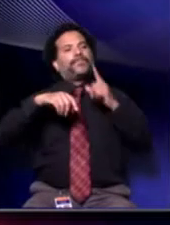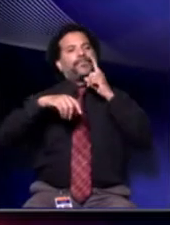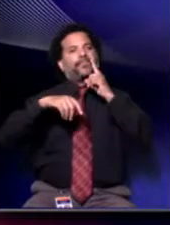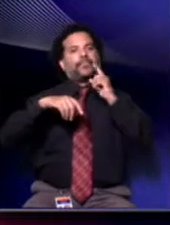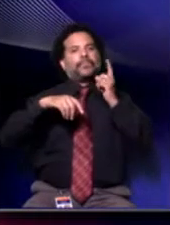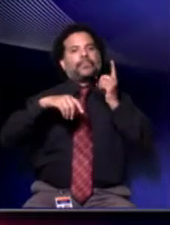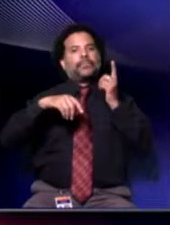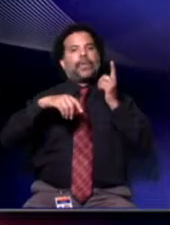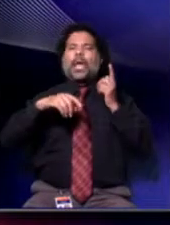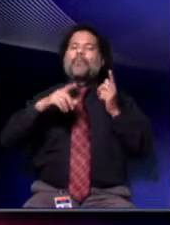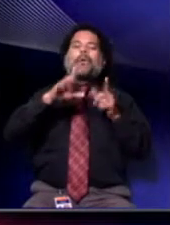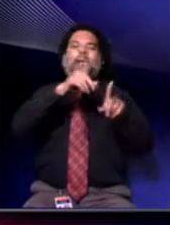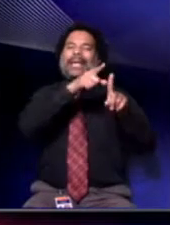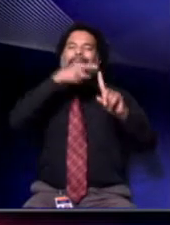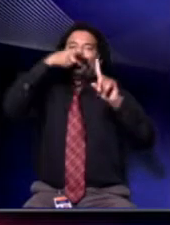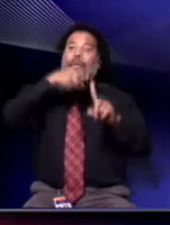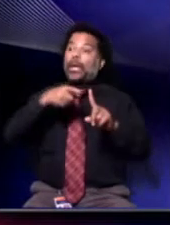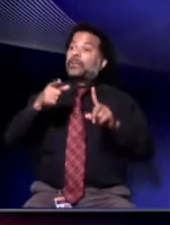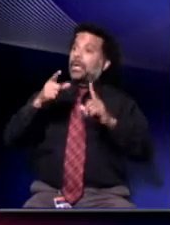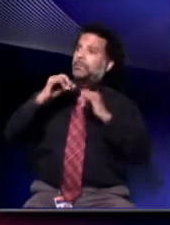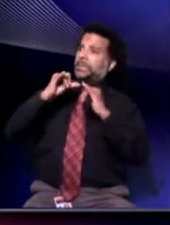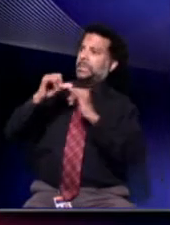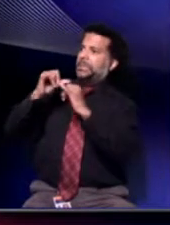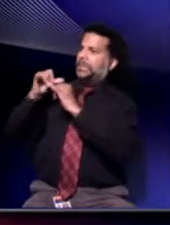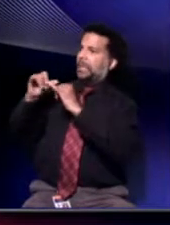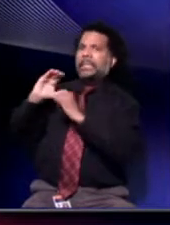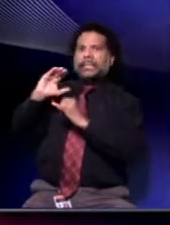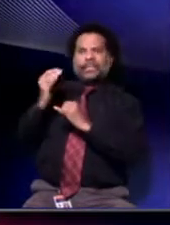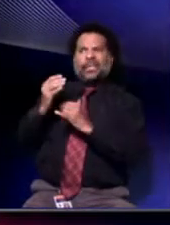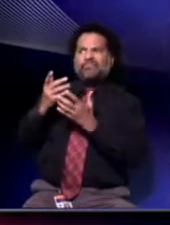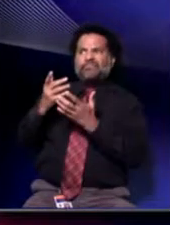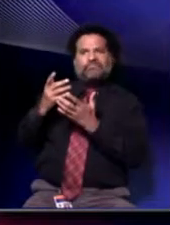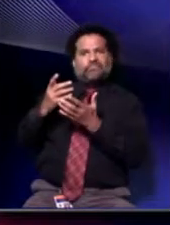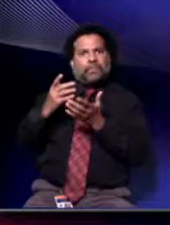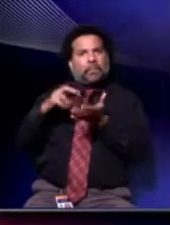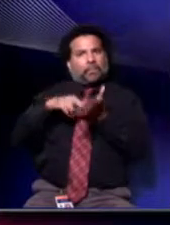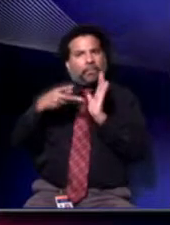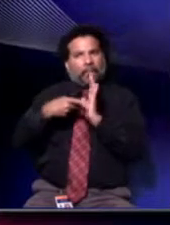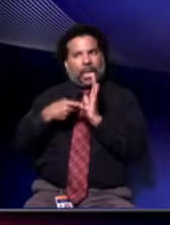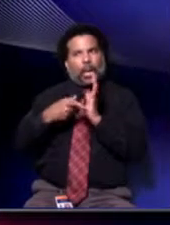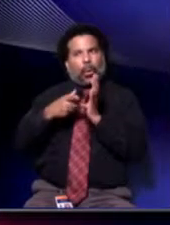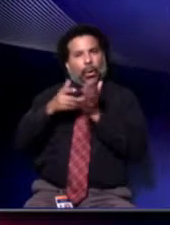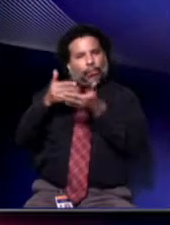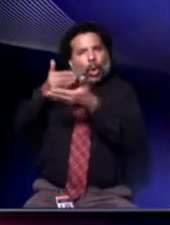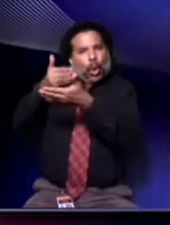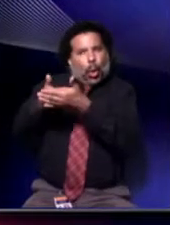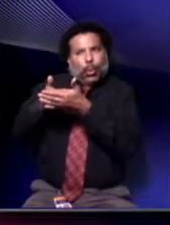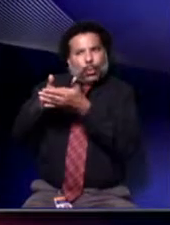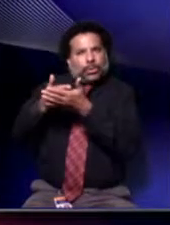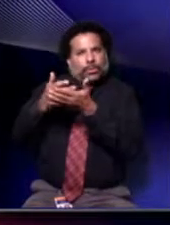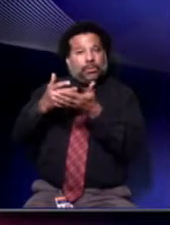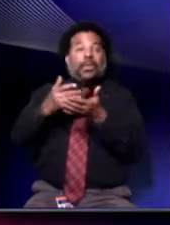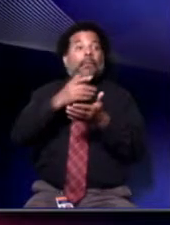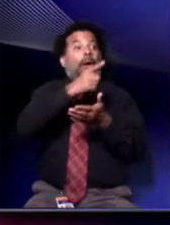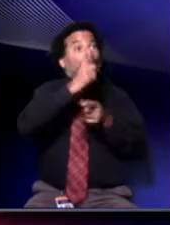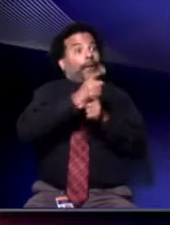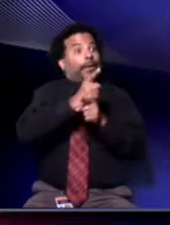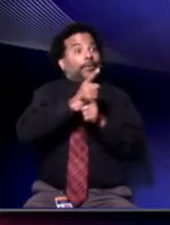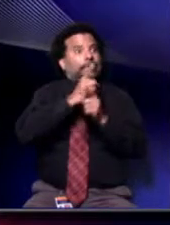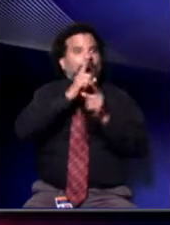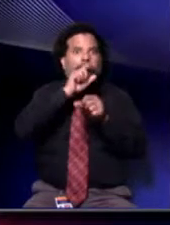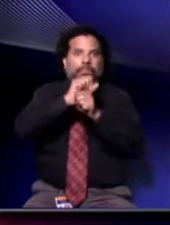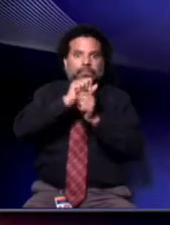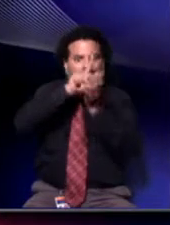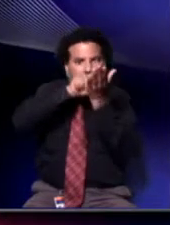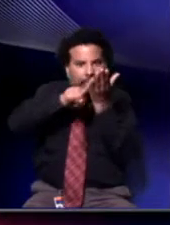off the bubble in terms of these costs. I think it would be perhaps a very labor-intensive thing to do to